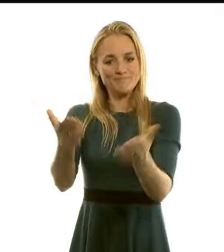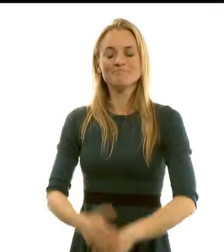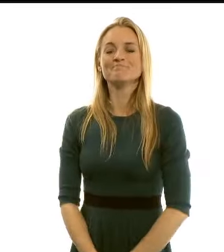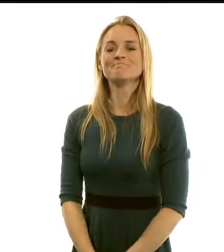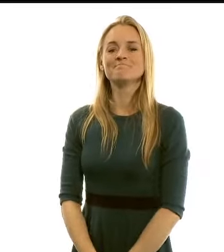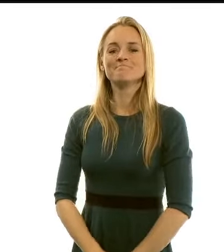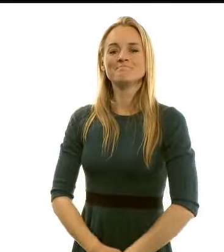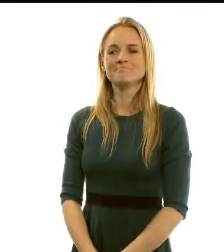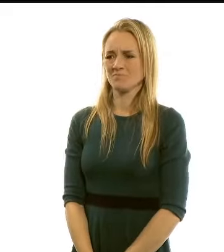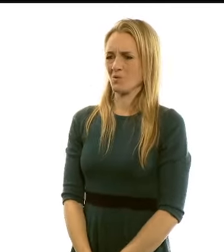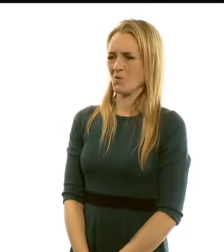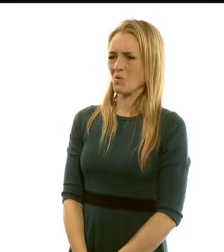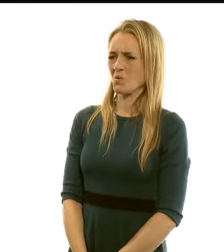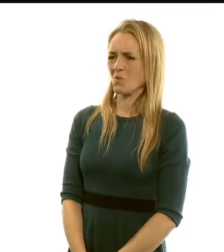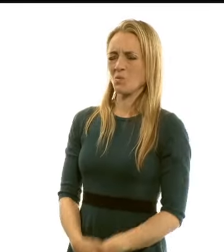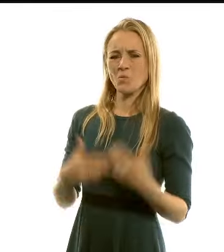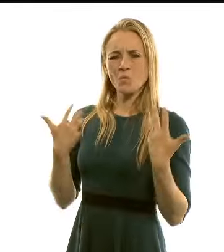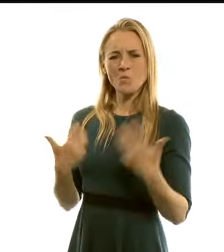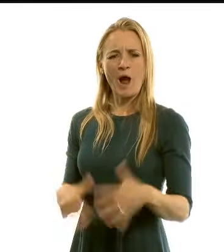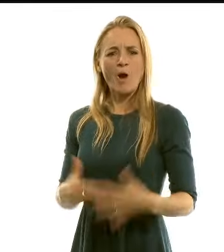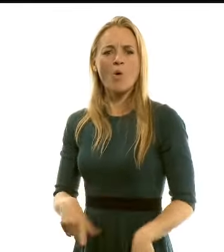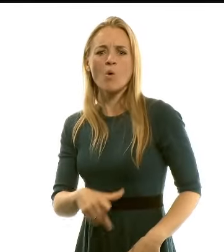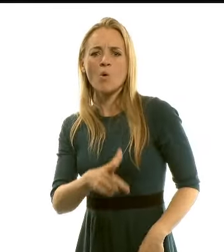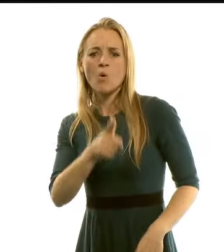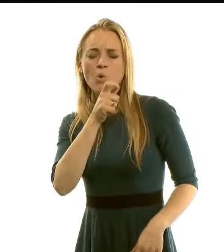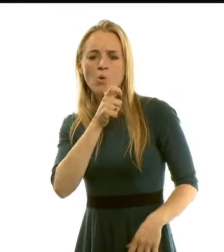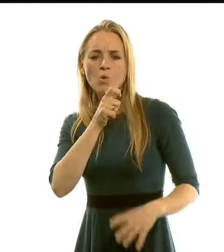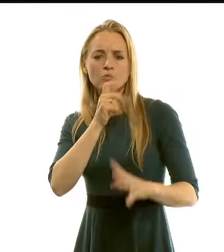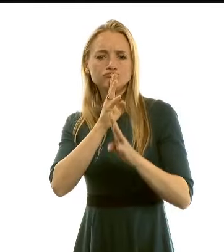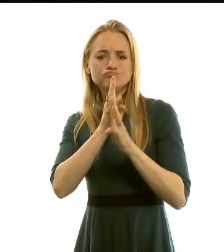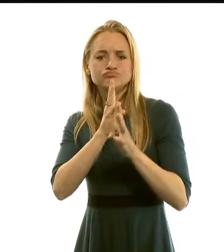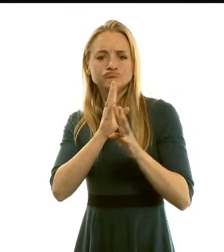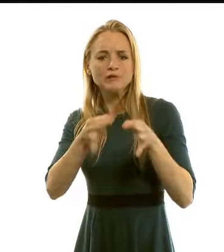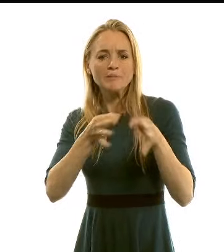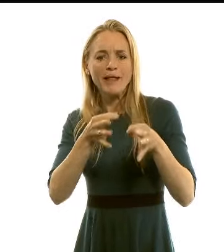Wow, who did the voiceover for that? That was great. I could tell you.